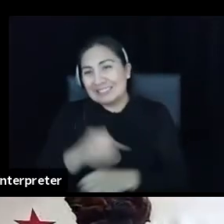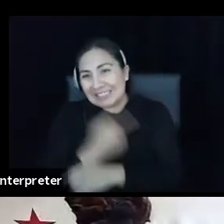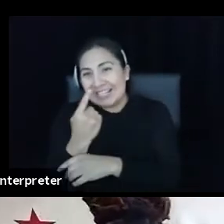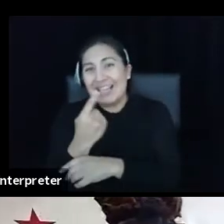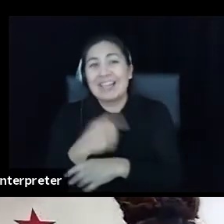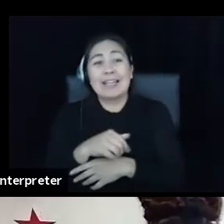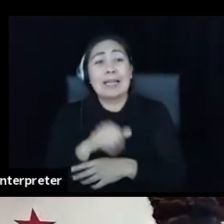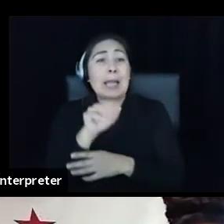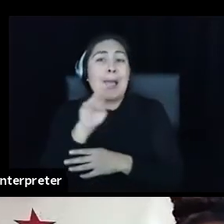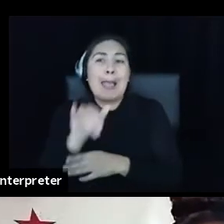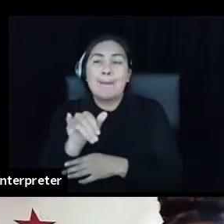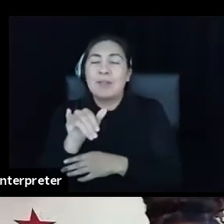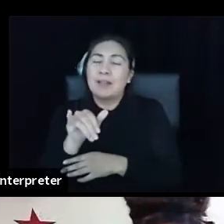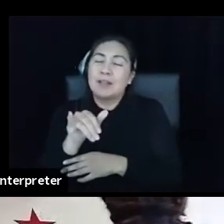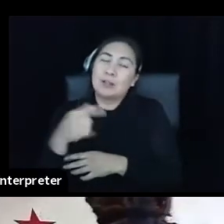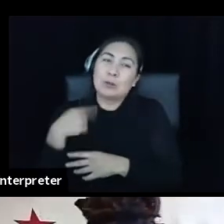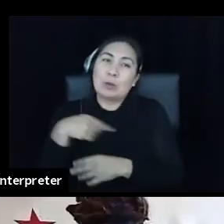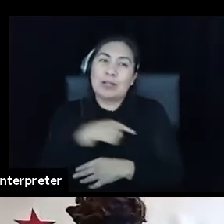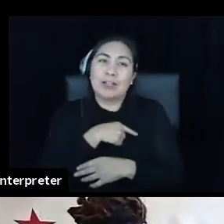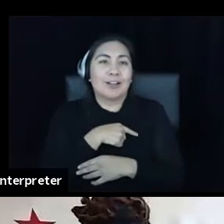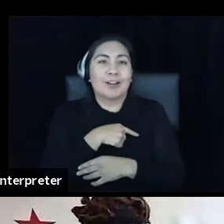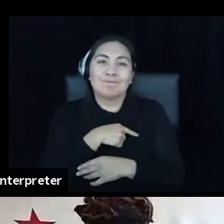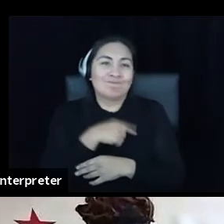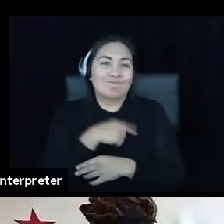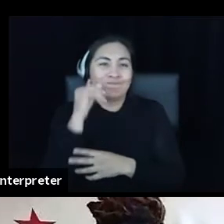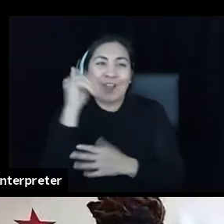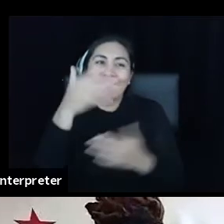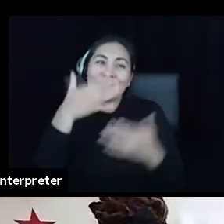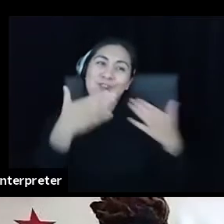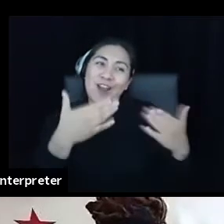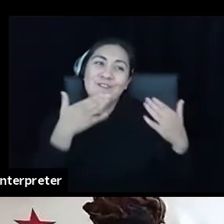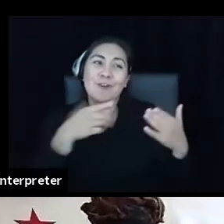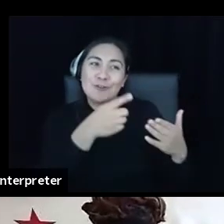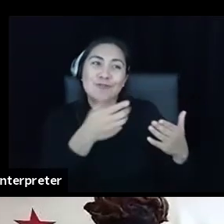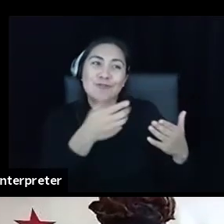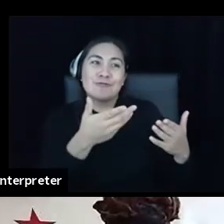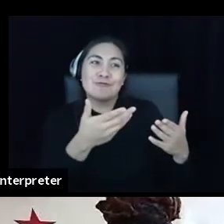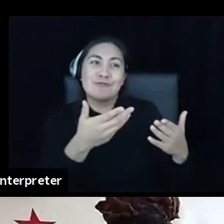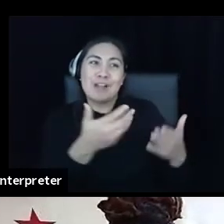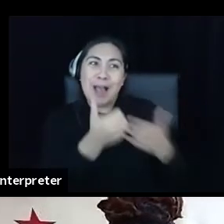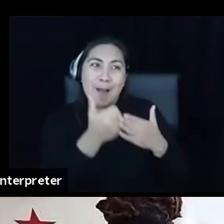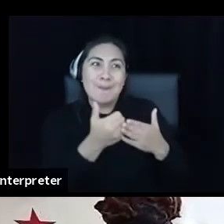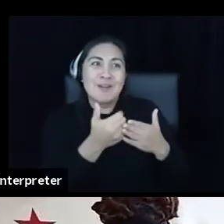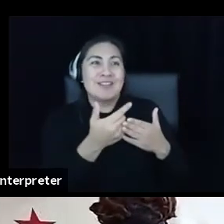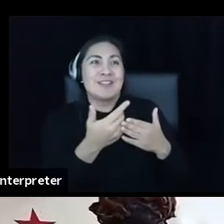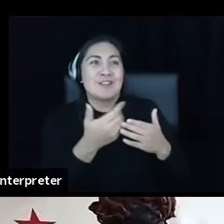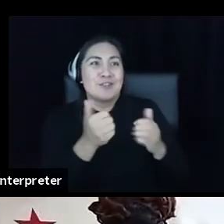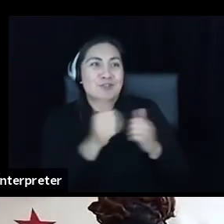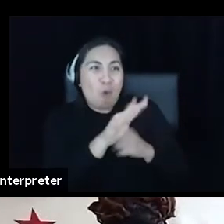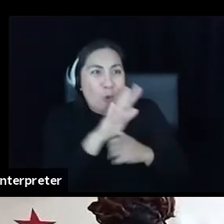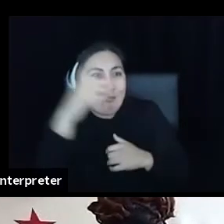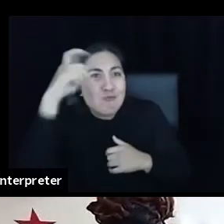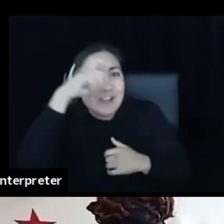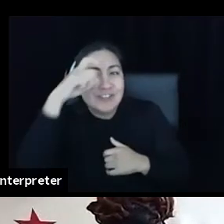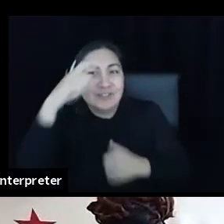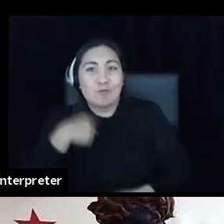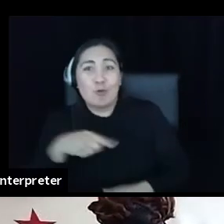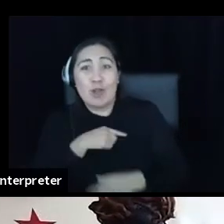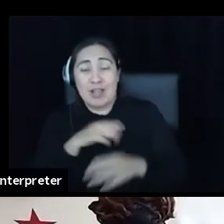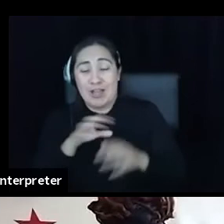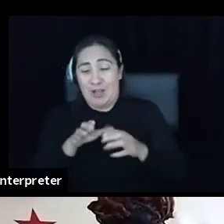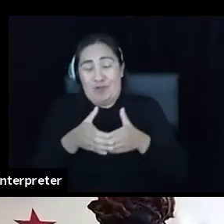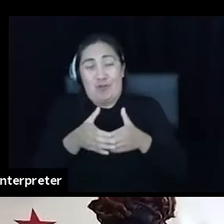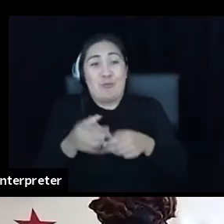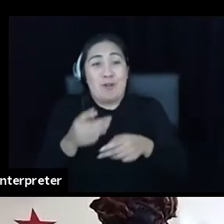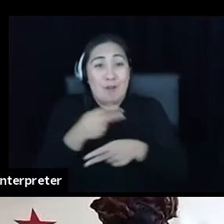Amy, we are just forever grateful to you and bringing us your wisdom. We as a group of producers, the four of us,